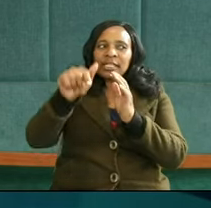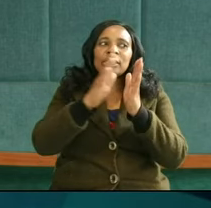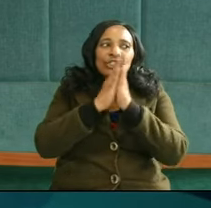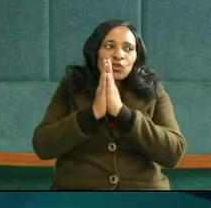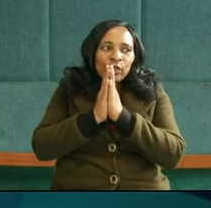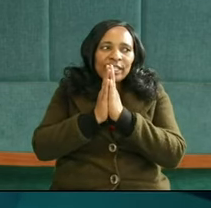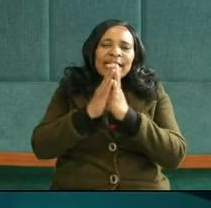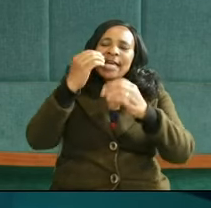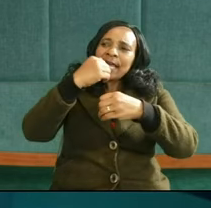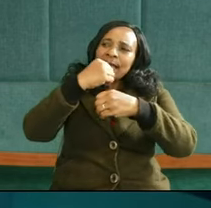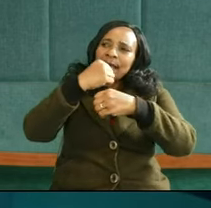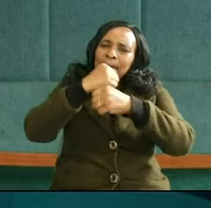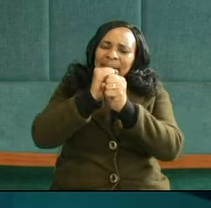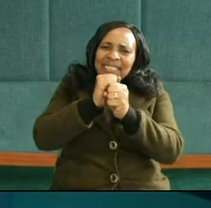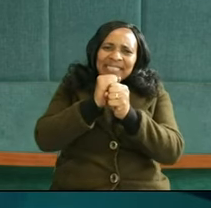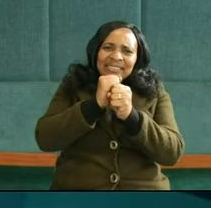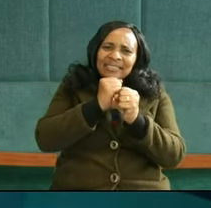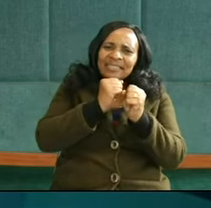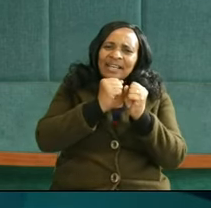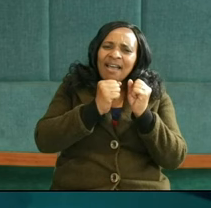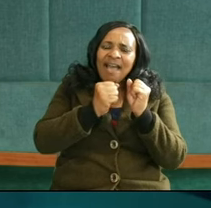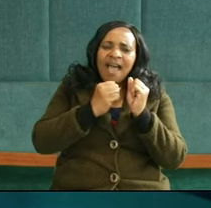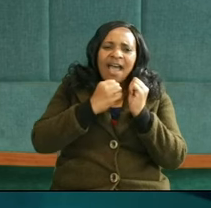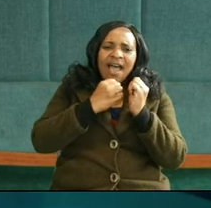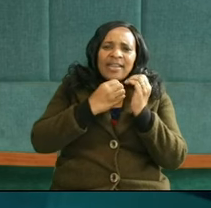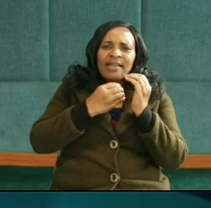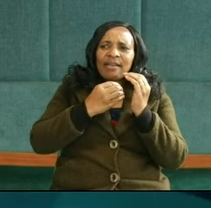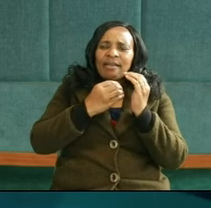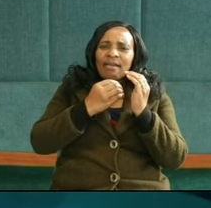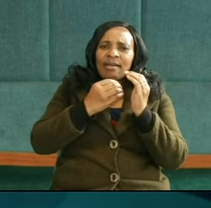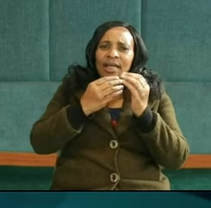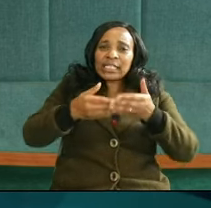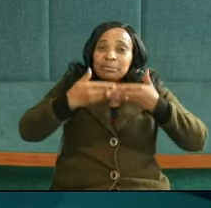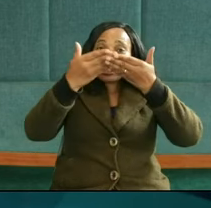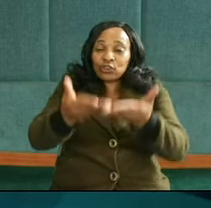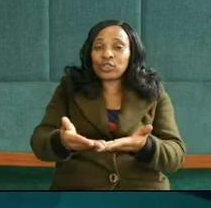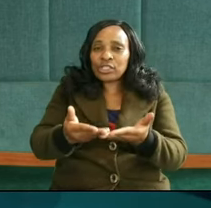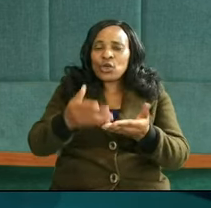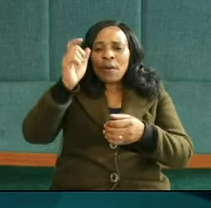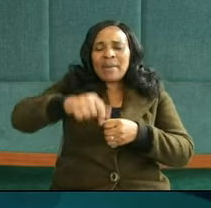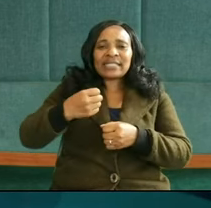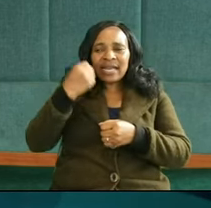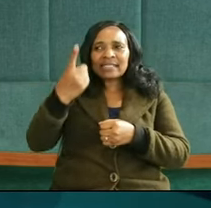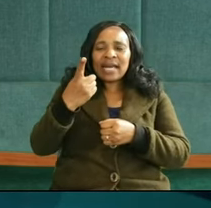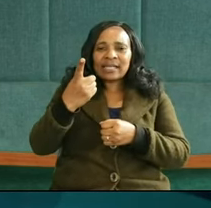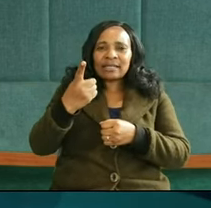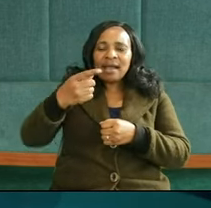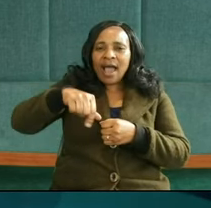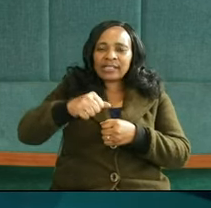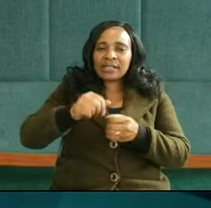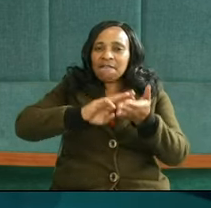he makes an expression that lends understanding and helps us to appreciate the need to understand.